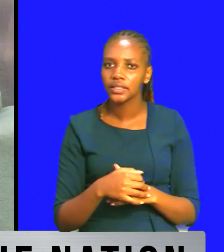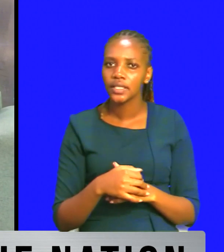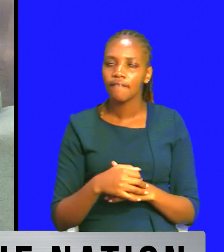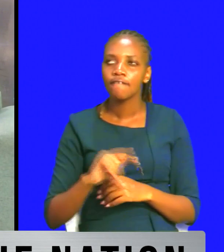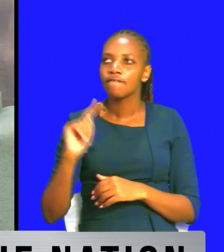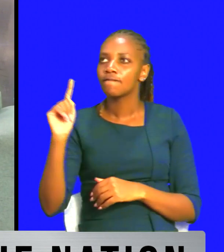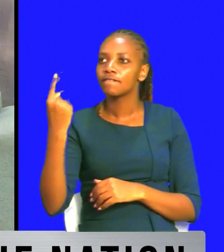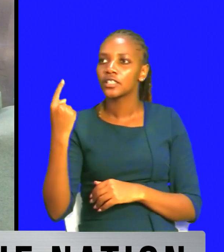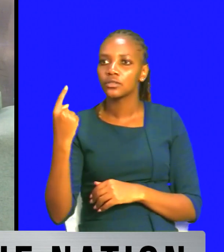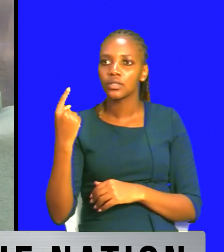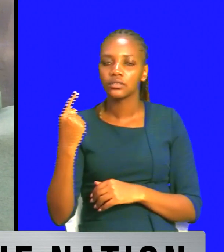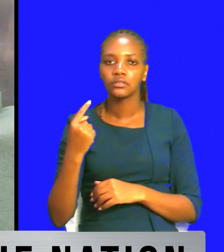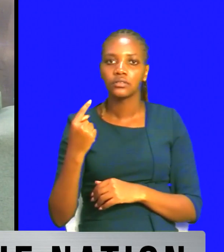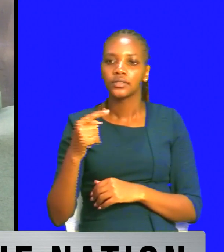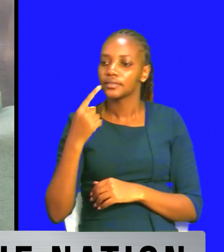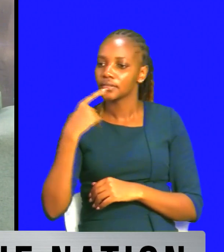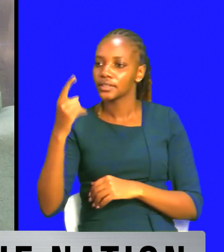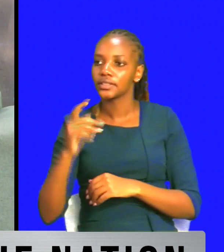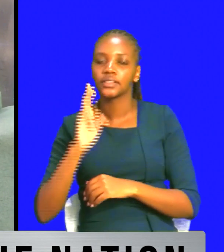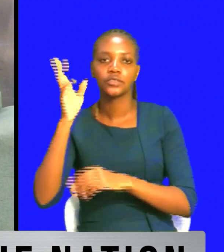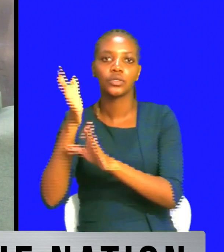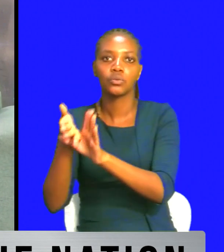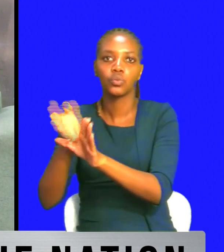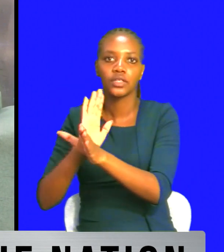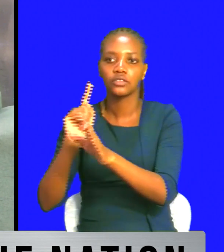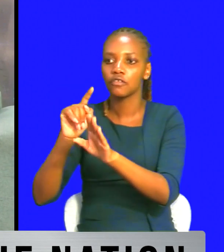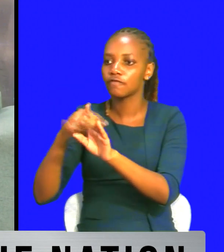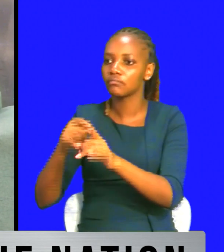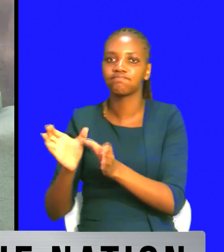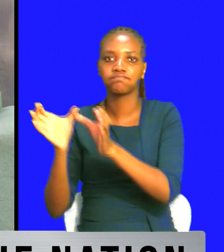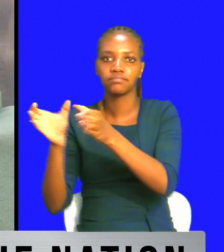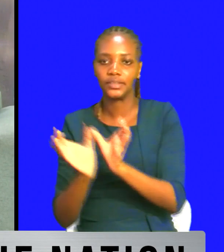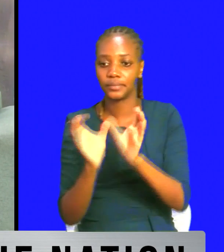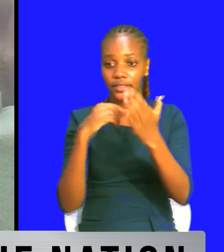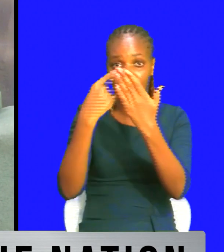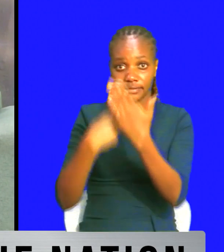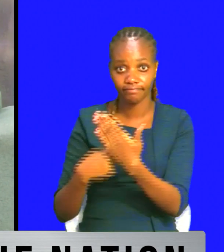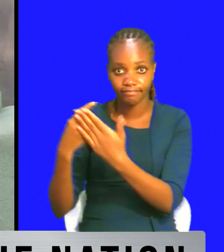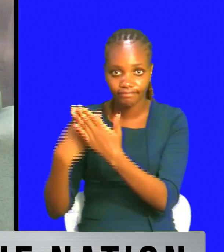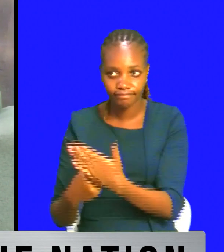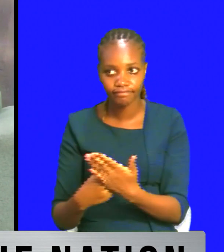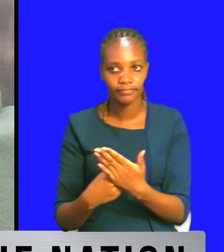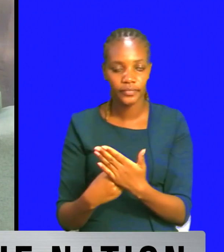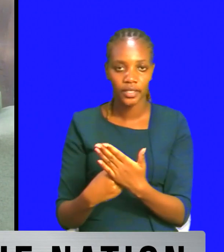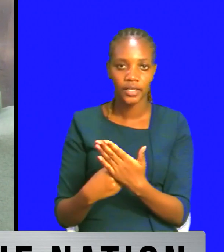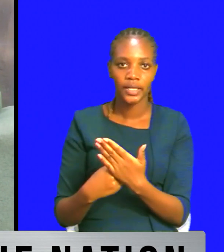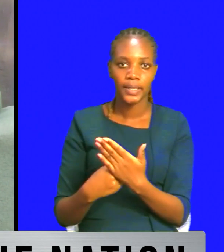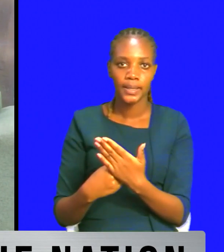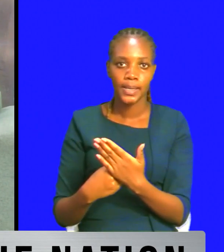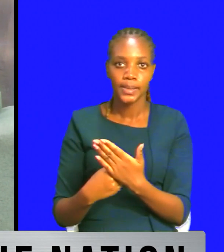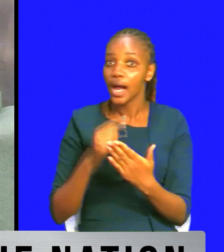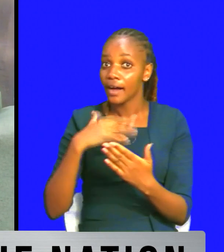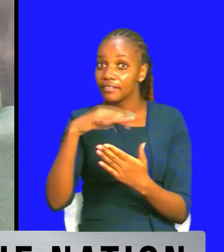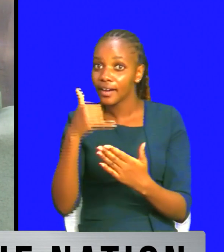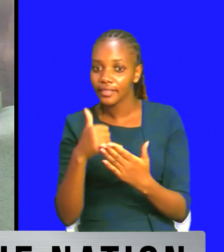was that they withdraw from the talks. They basically said that they are leaving the talks. There are